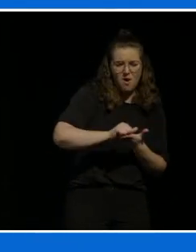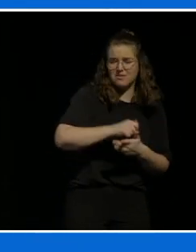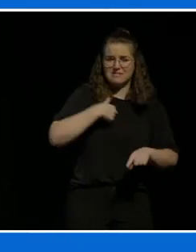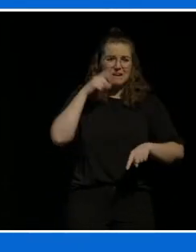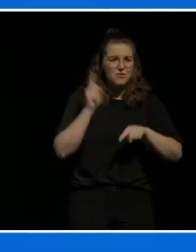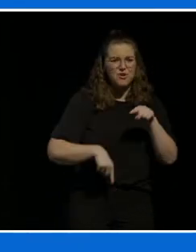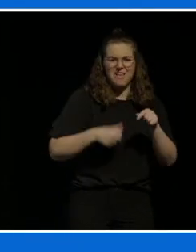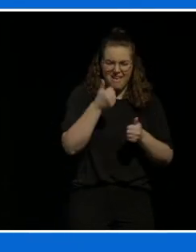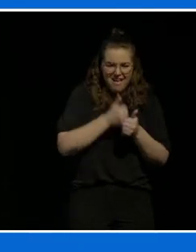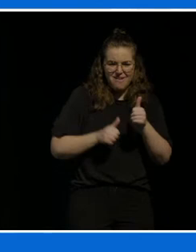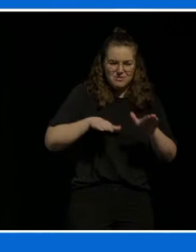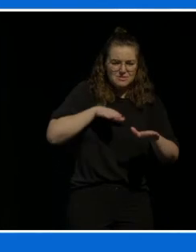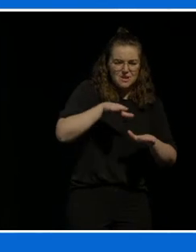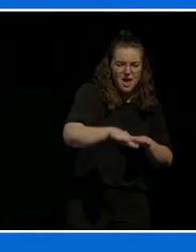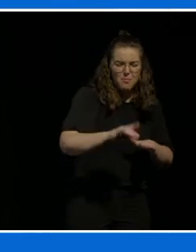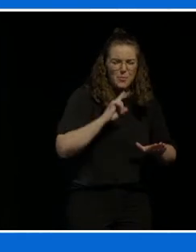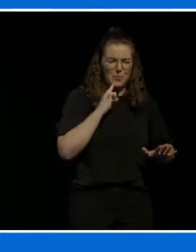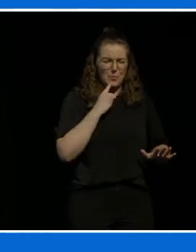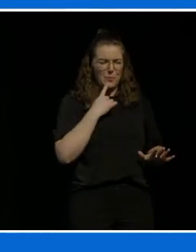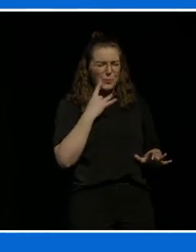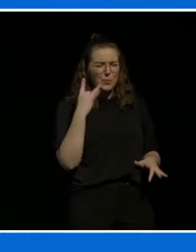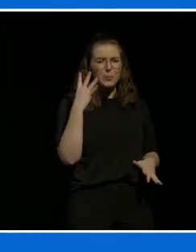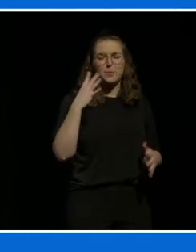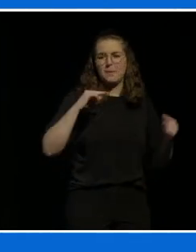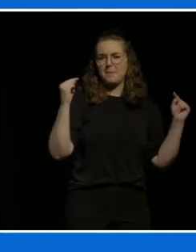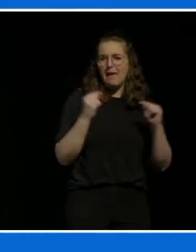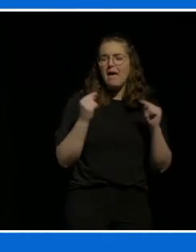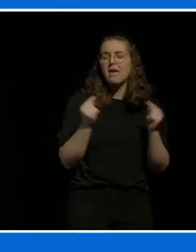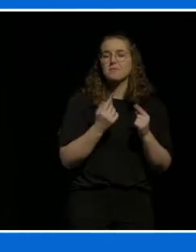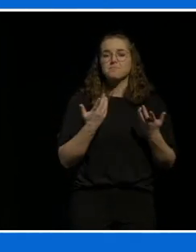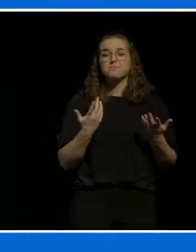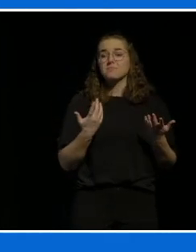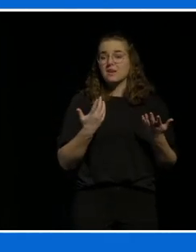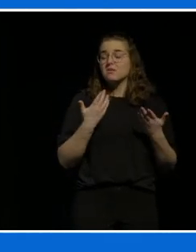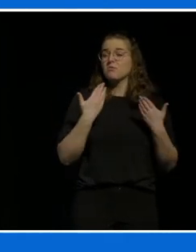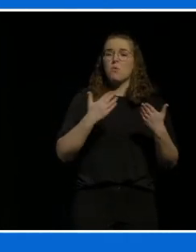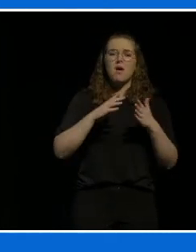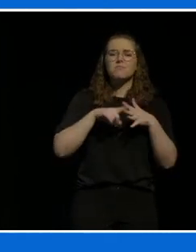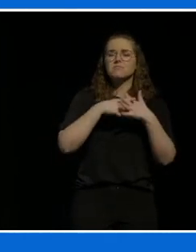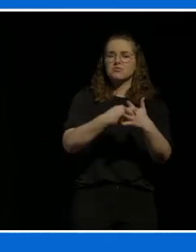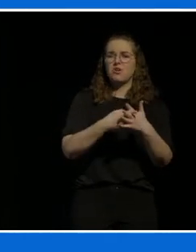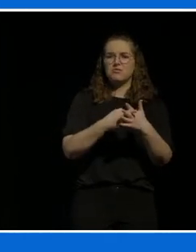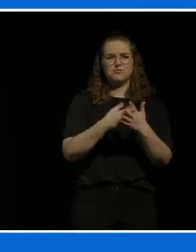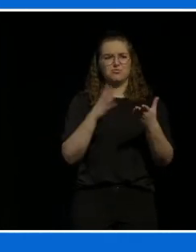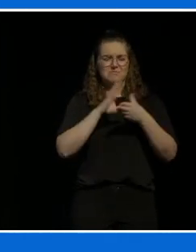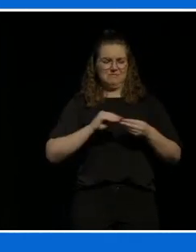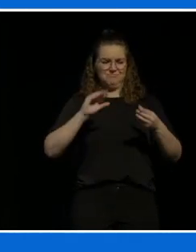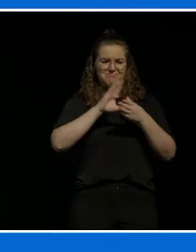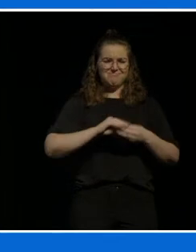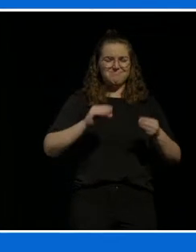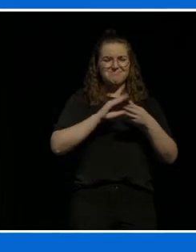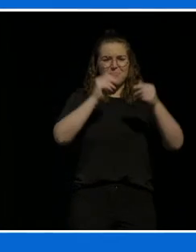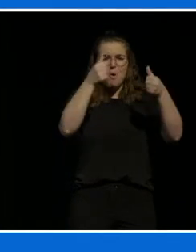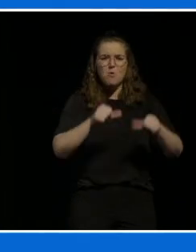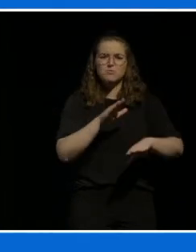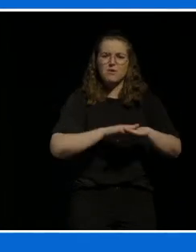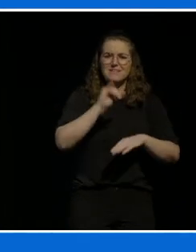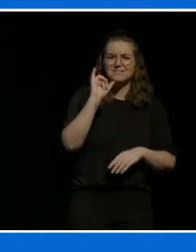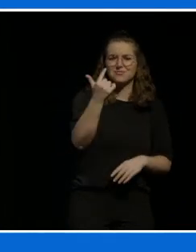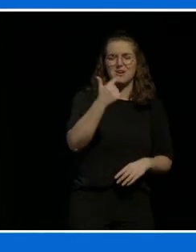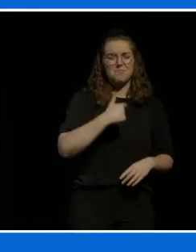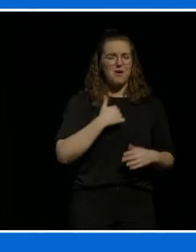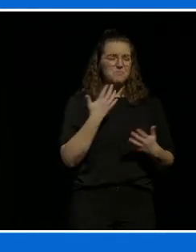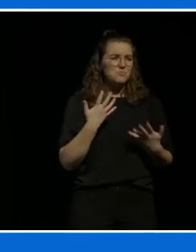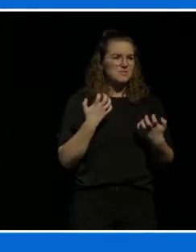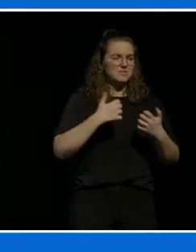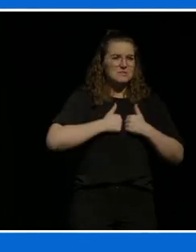took, I was in excruciating pain. And I started sharing that on my Instagram, just in a vulnerable attempt